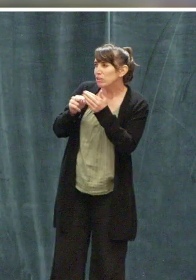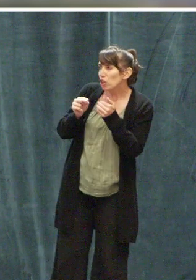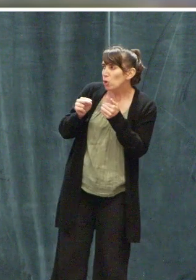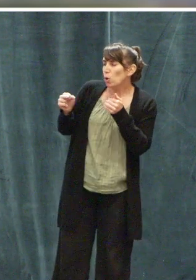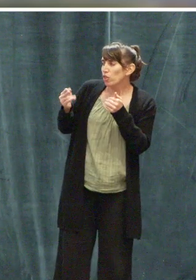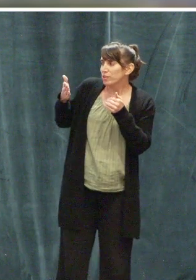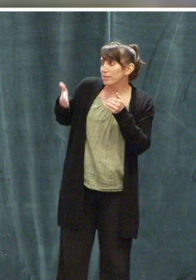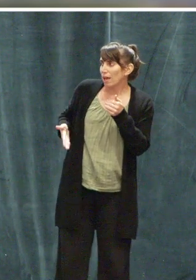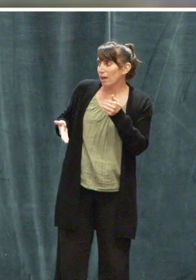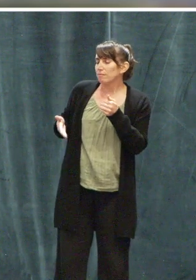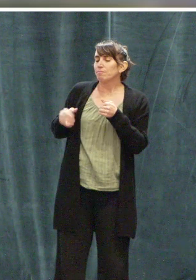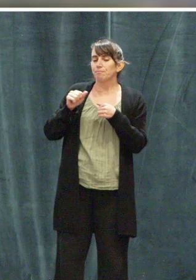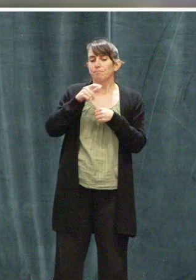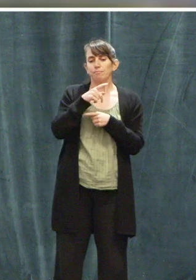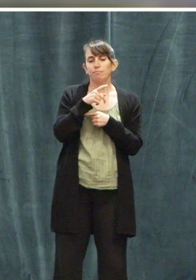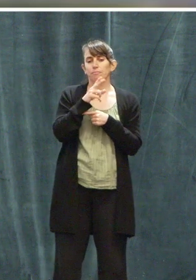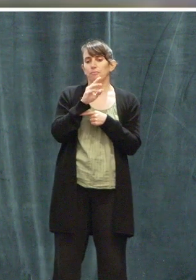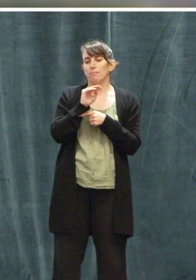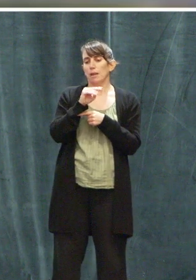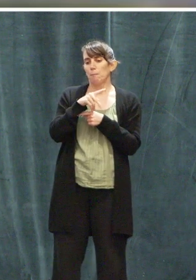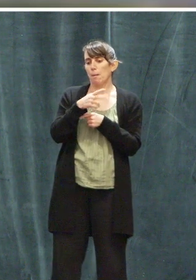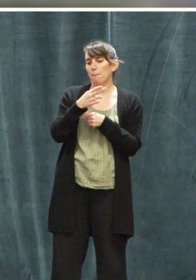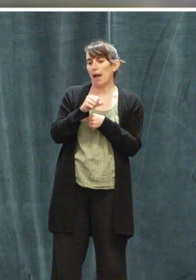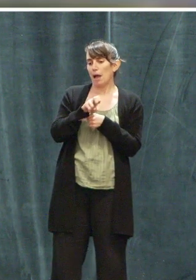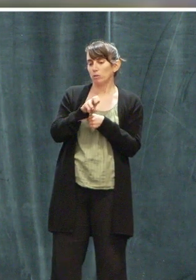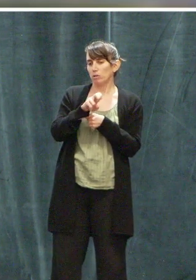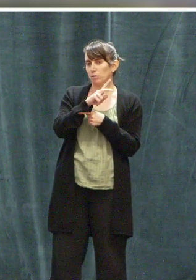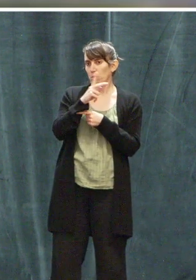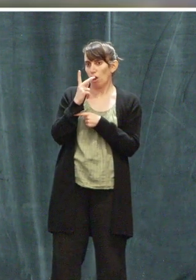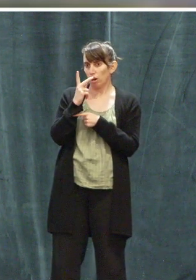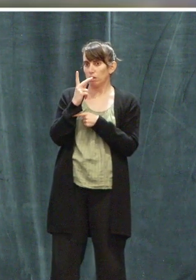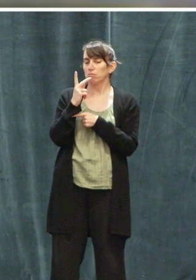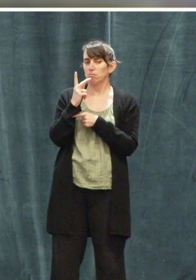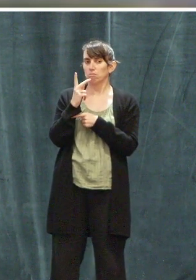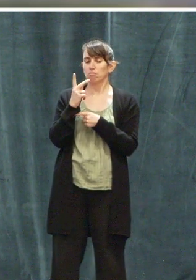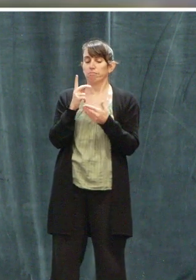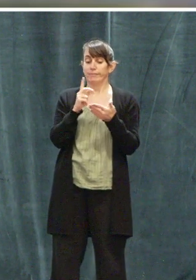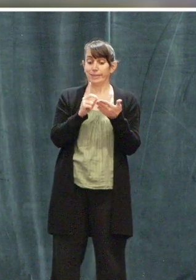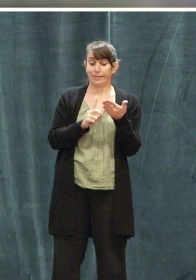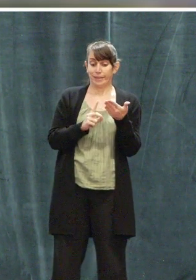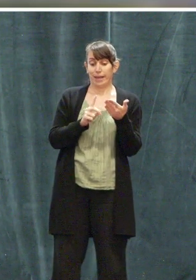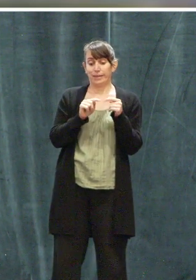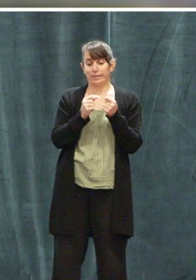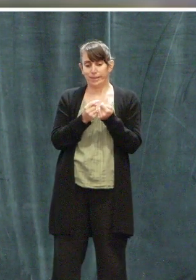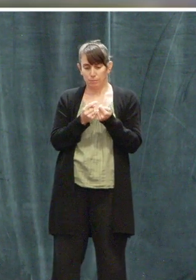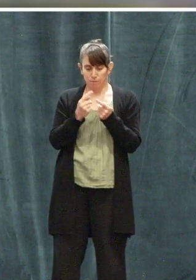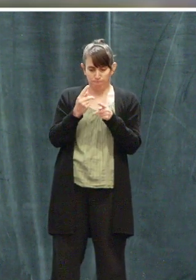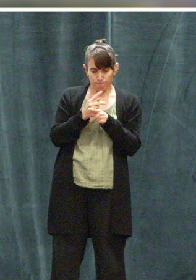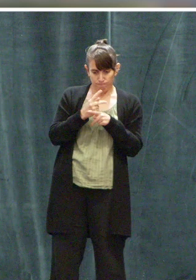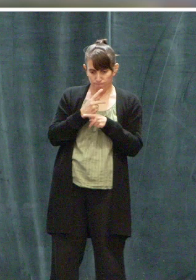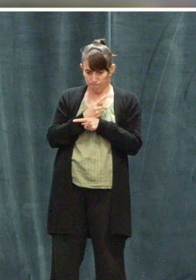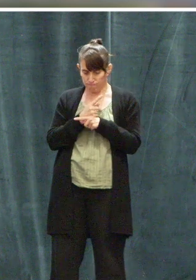Yeah, on Pump House Park, I'll respond to that by saying that the design team is looking at configurations